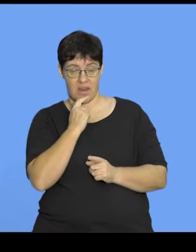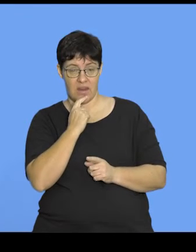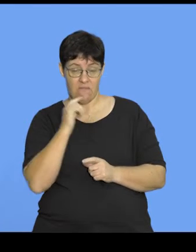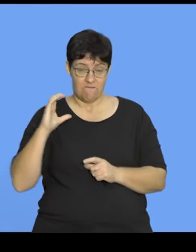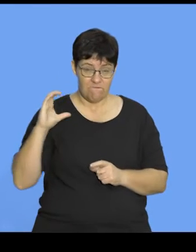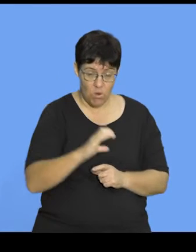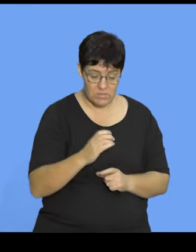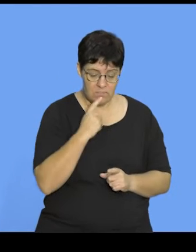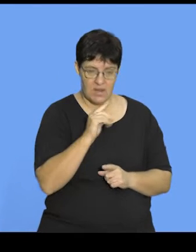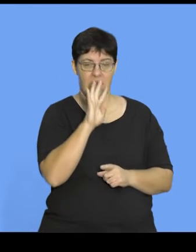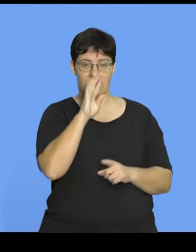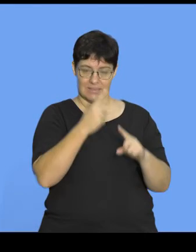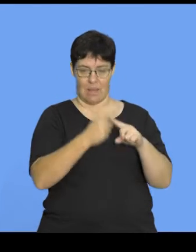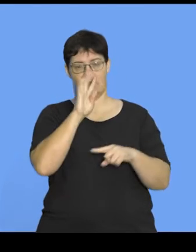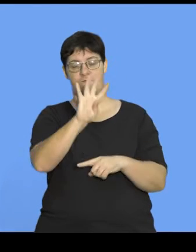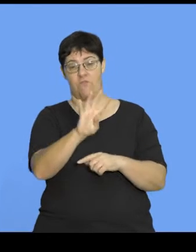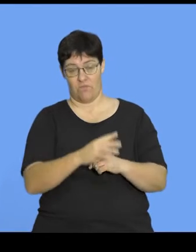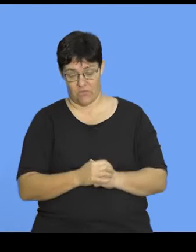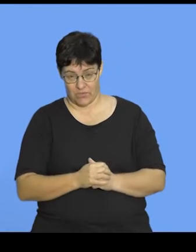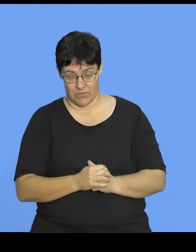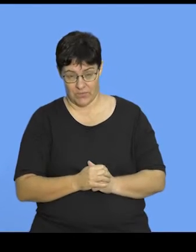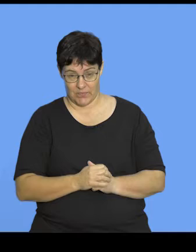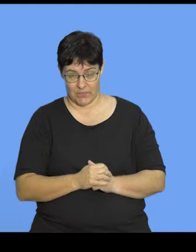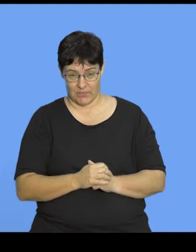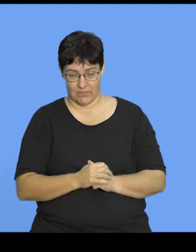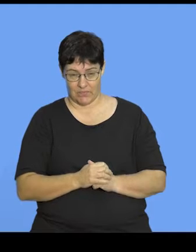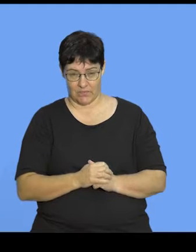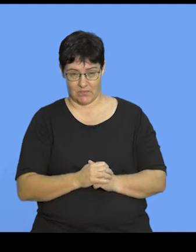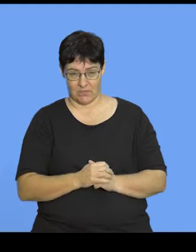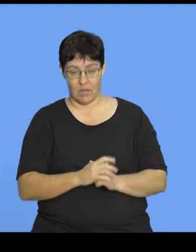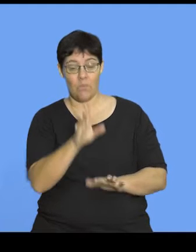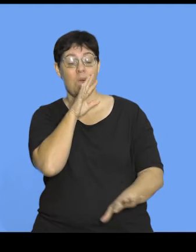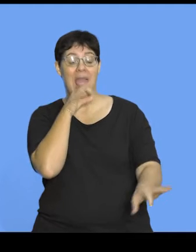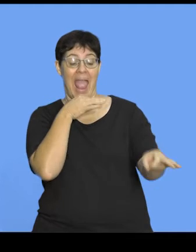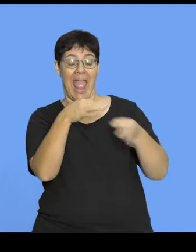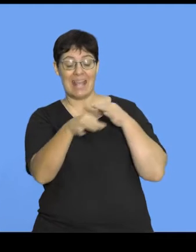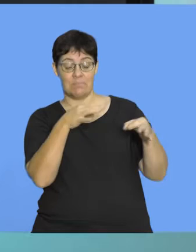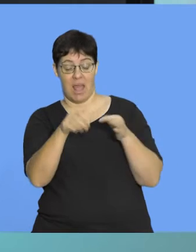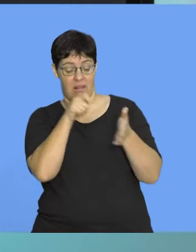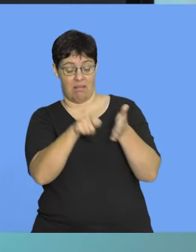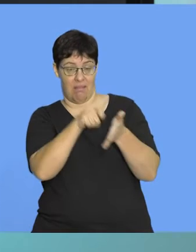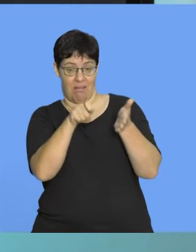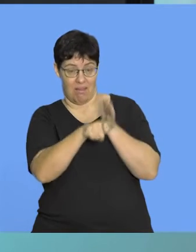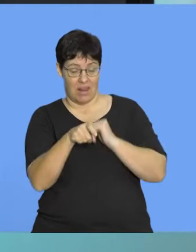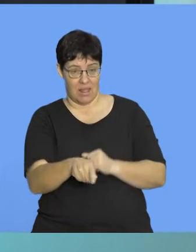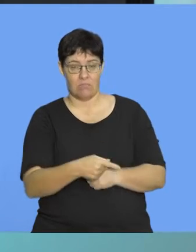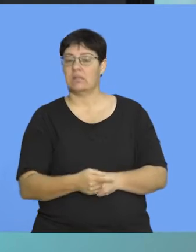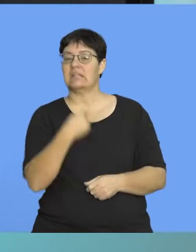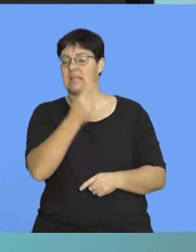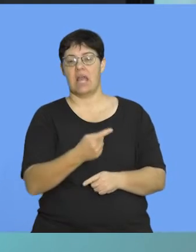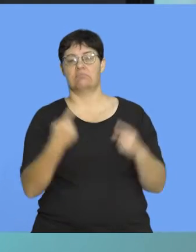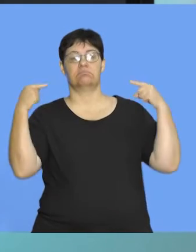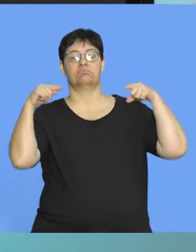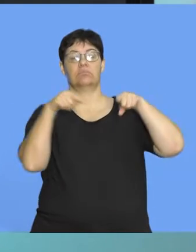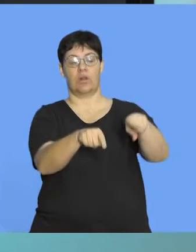times bigger. Be careful when we describe this. I can't say that it's